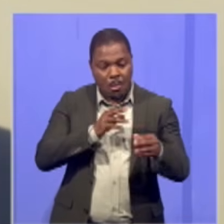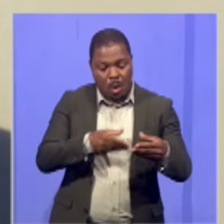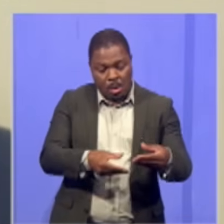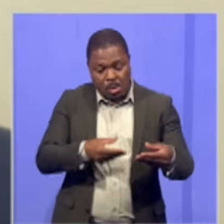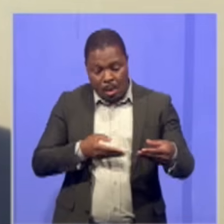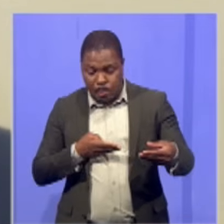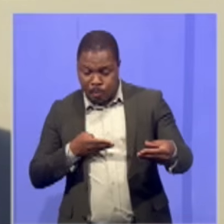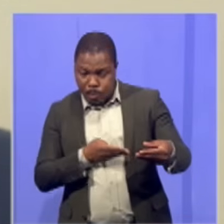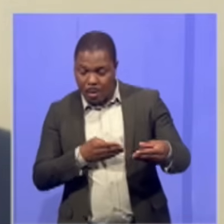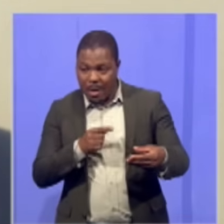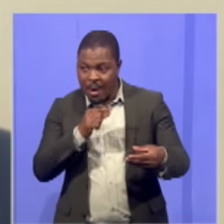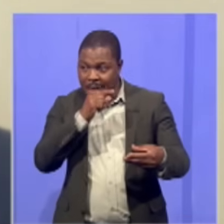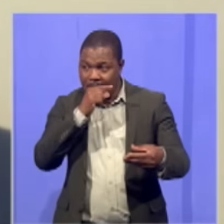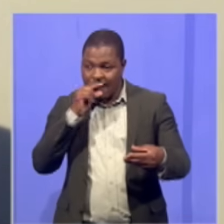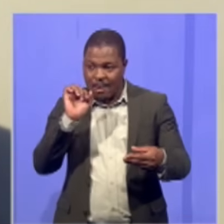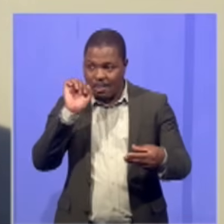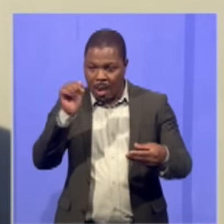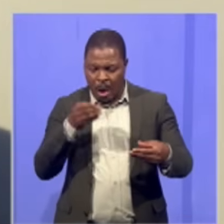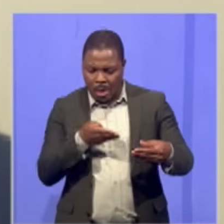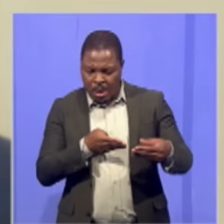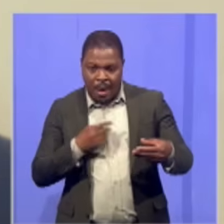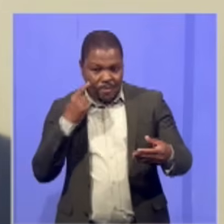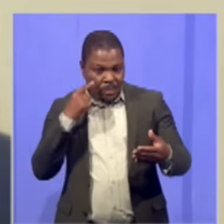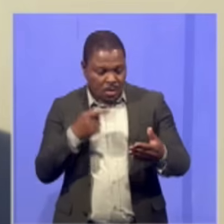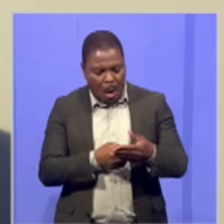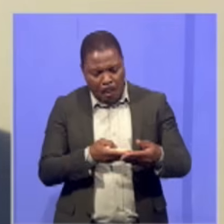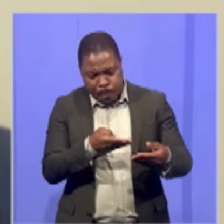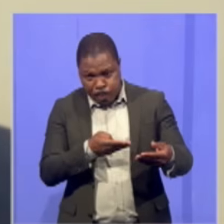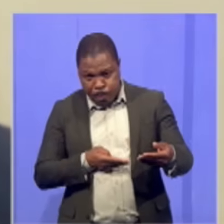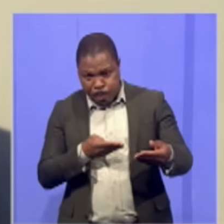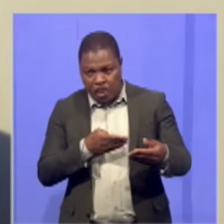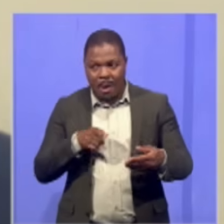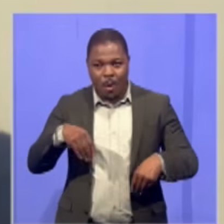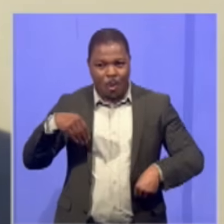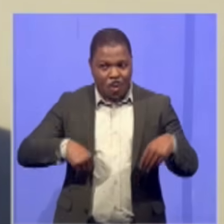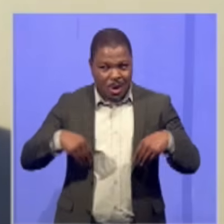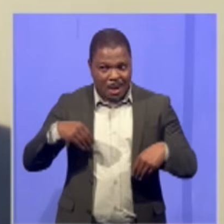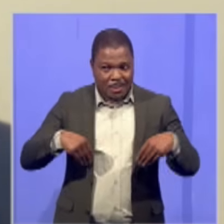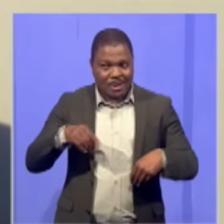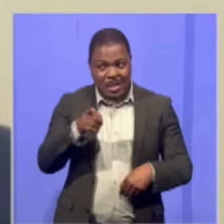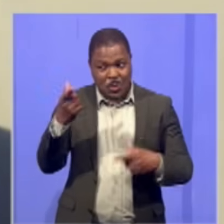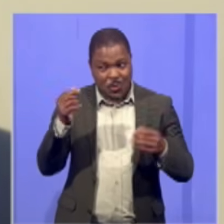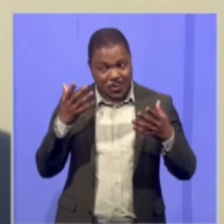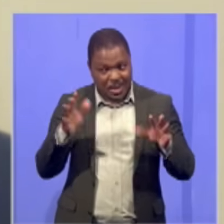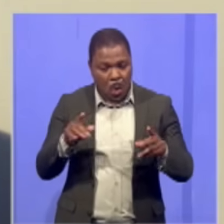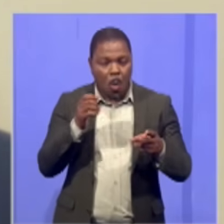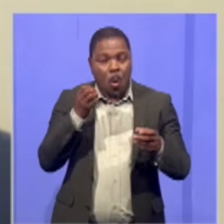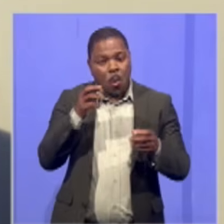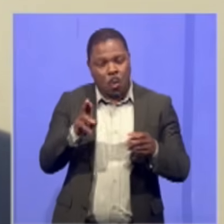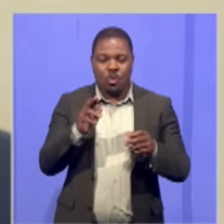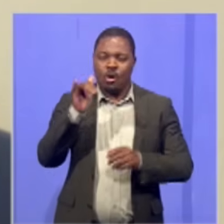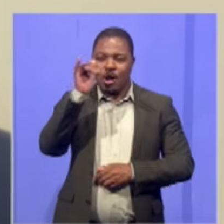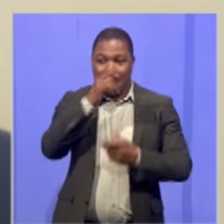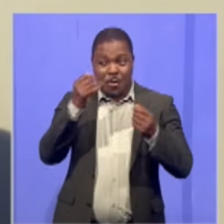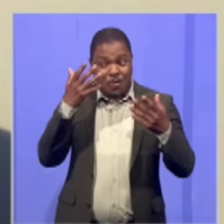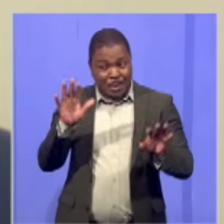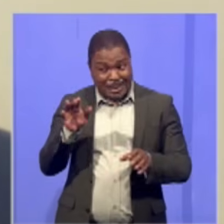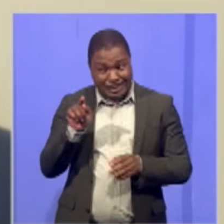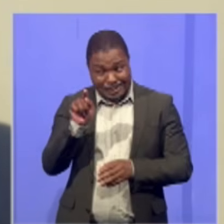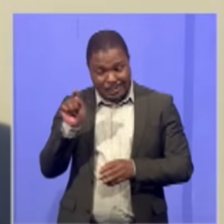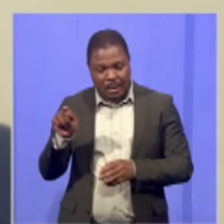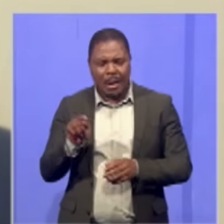hlaela hore hona le bopaki bo itseng ba hore hona le bobodu bo ba bo entseng kapa tlolo tse itseng tsa molao, o tlamehile hore